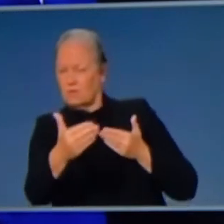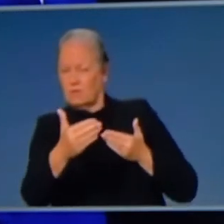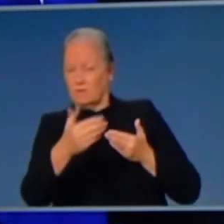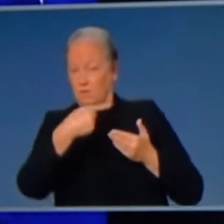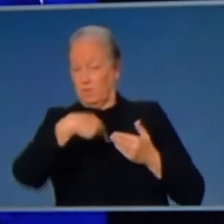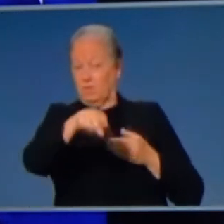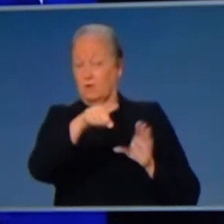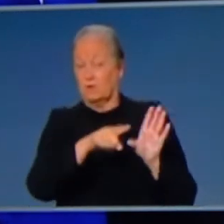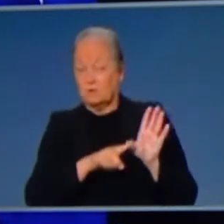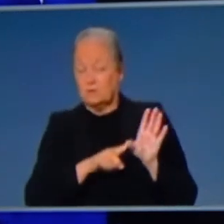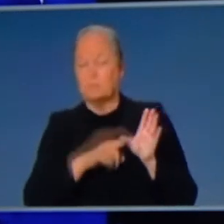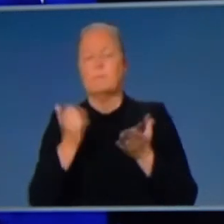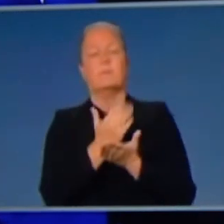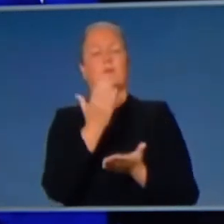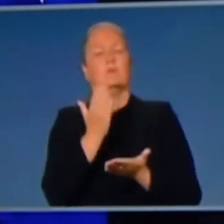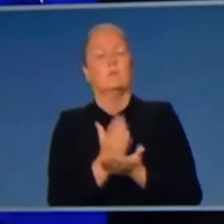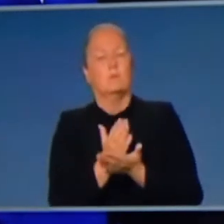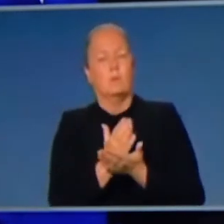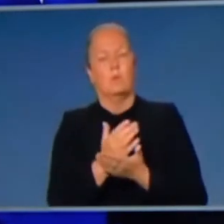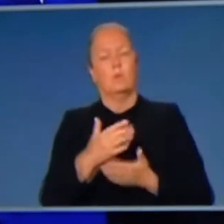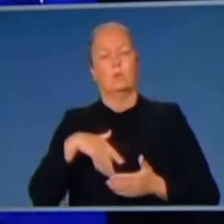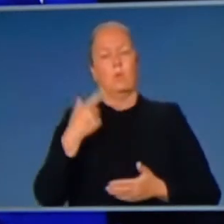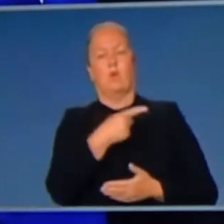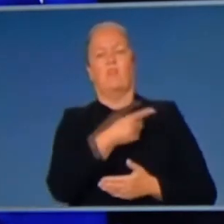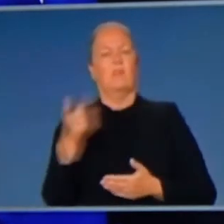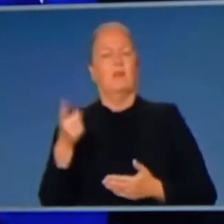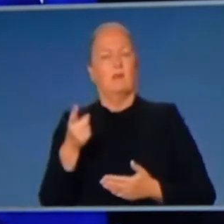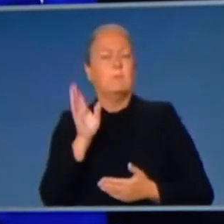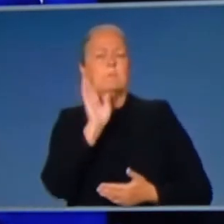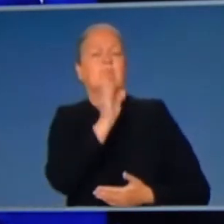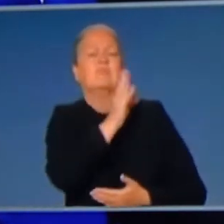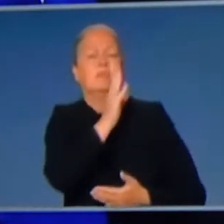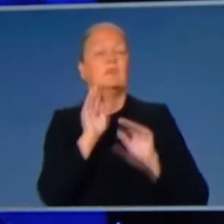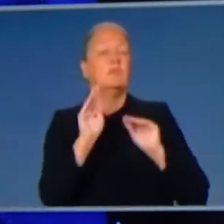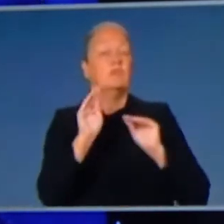that our kids do not lose a year of their education. So thank you again for your patience.